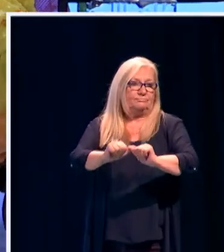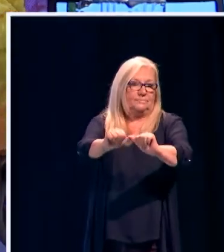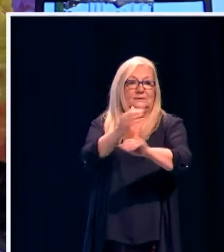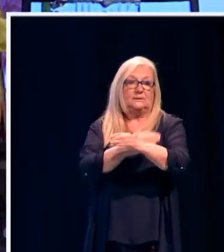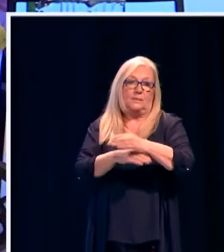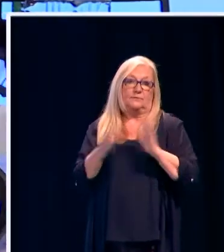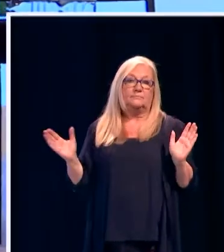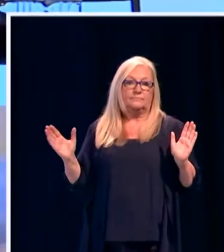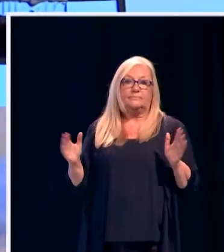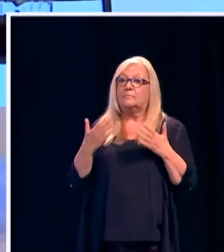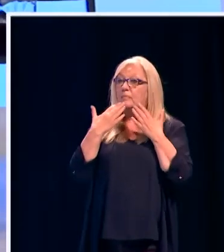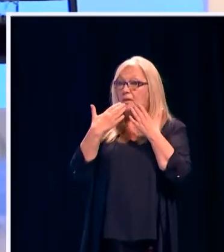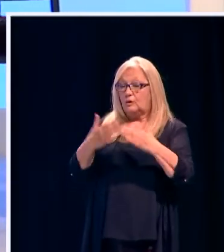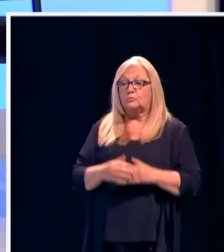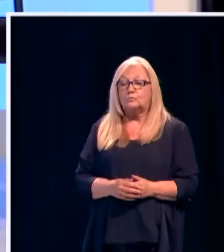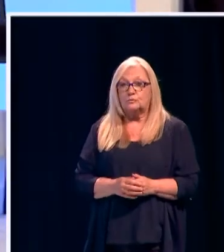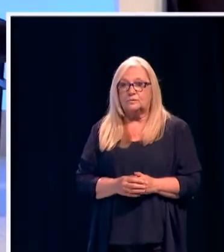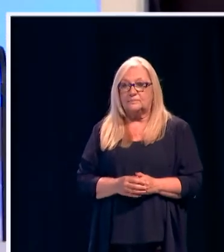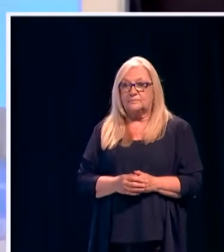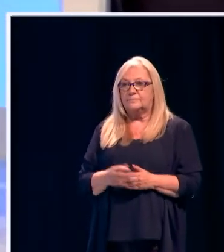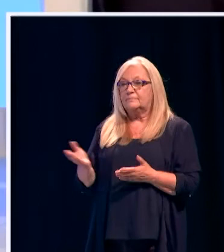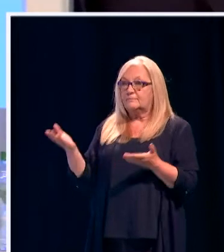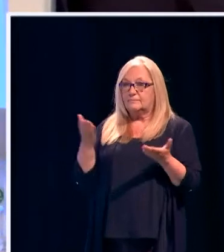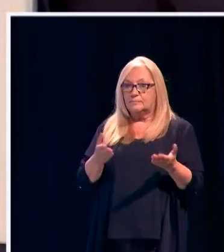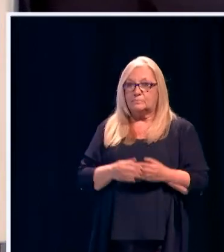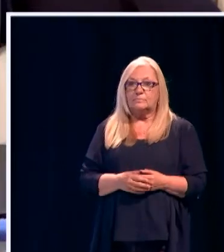Okay. Thank you.